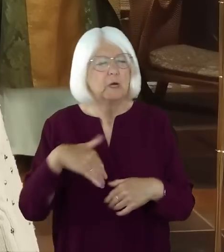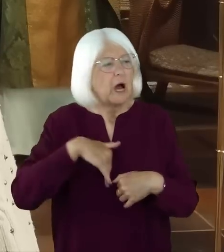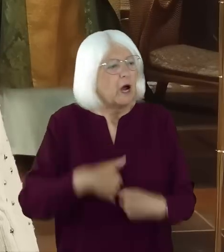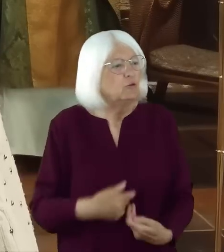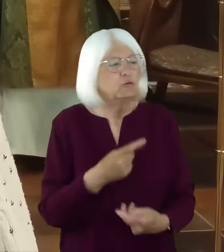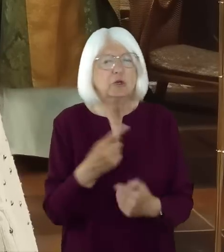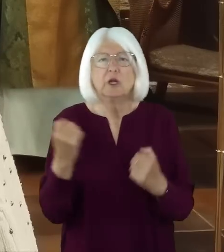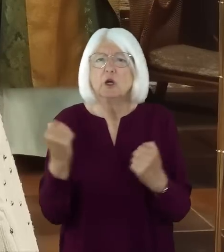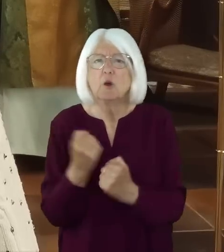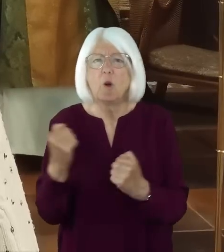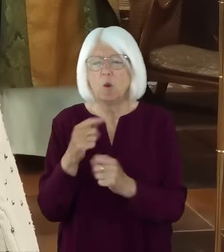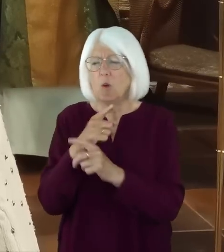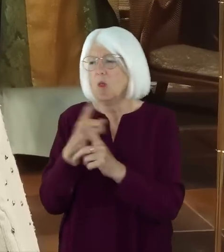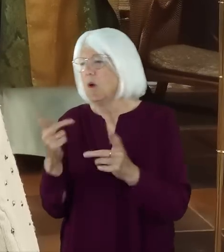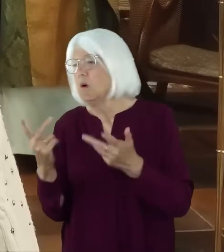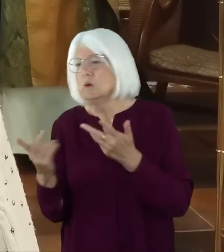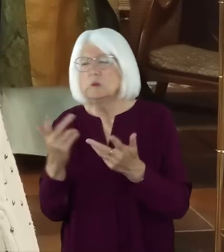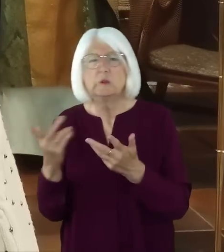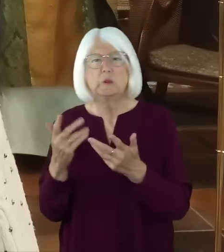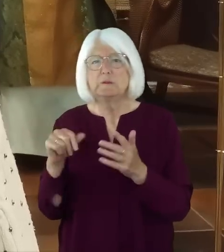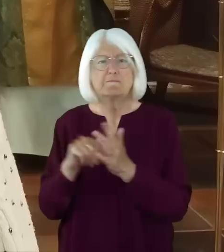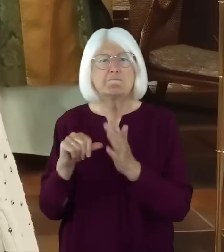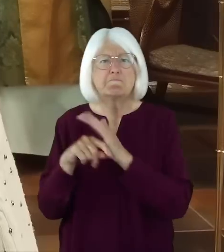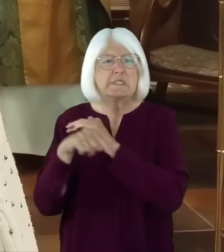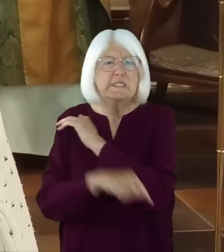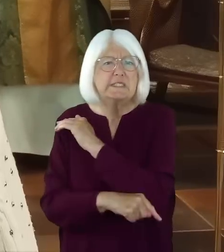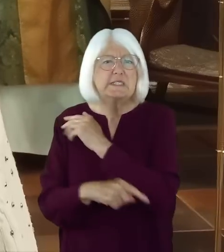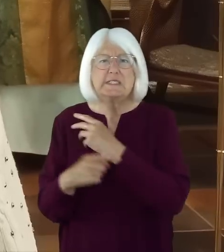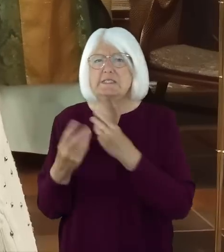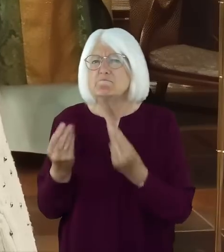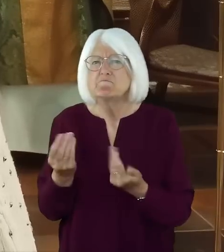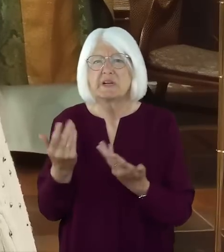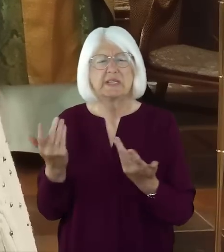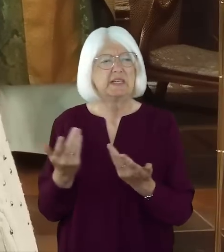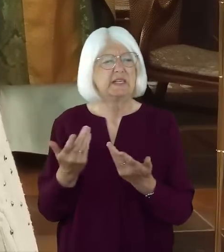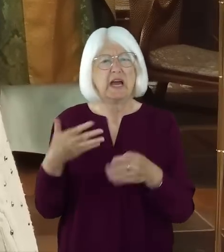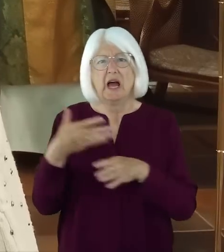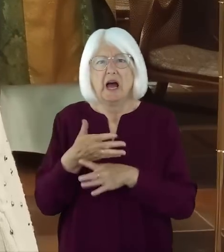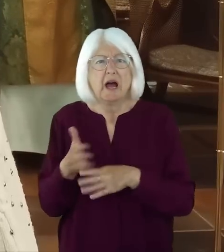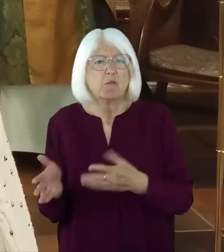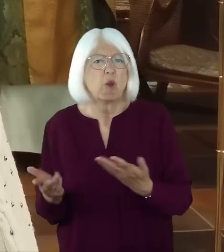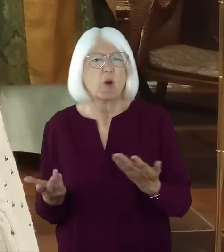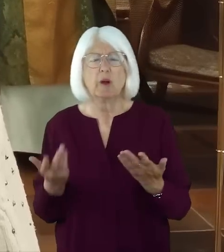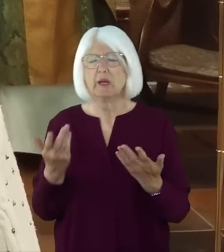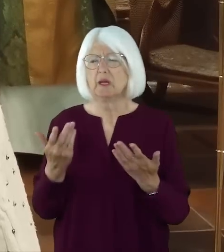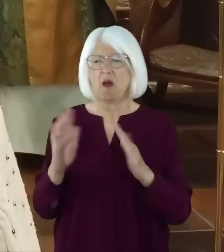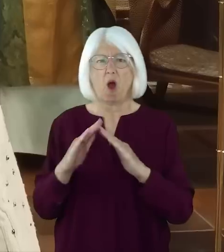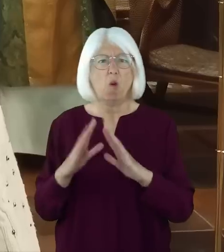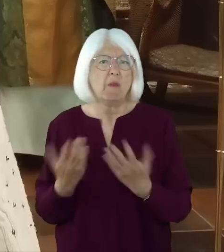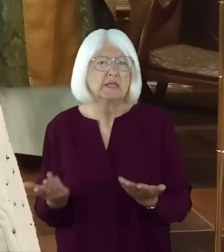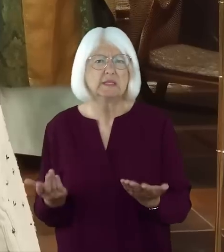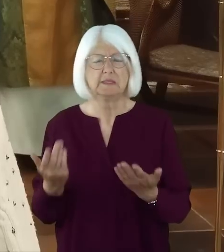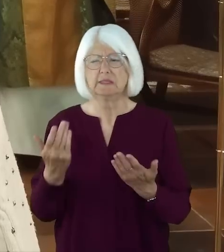the hungry and cold, those finding it difficult to make ends meet, the unemployed, the